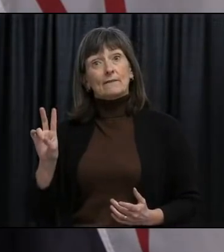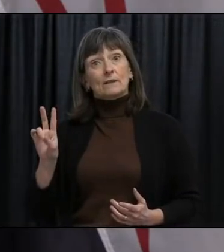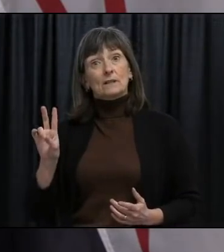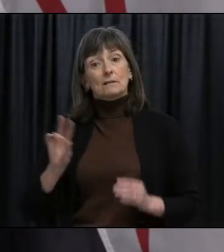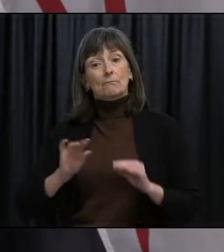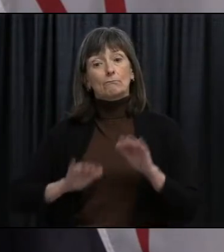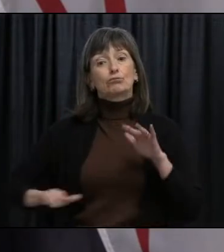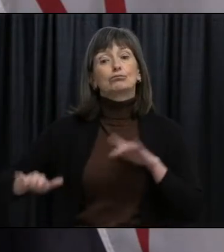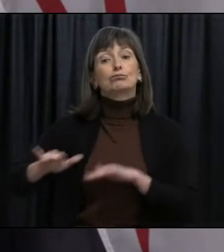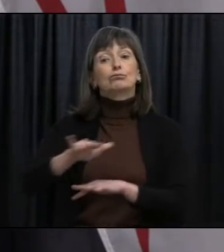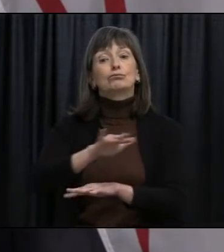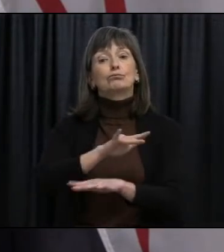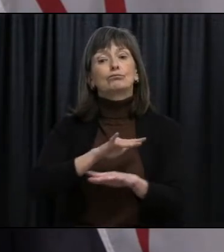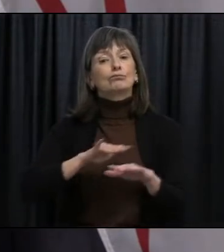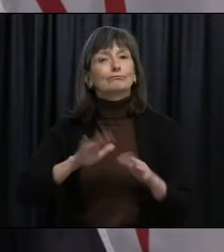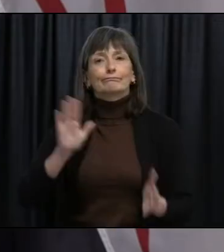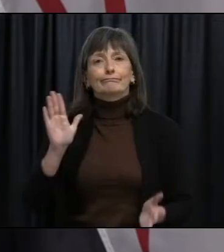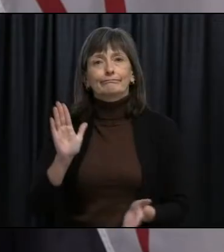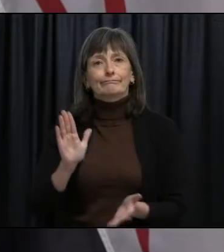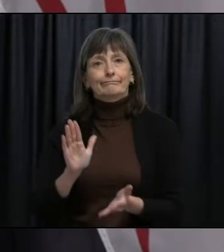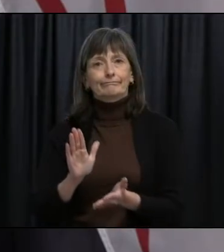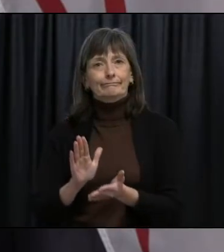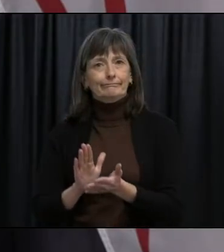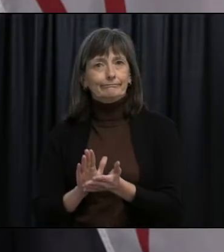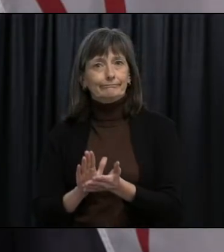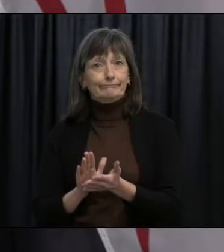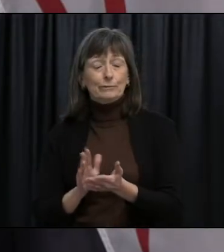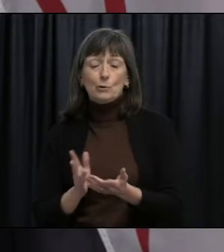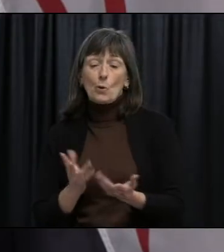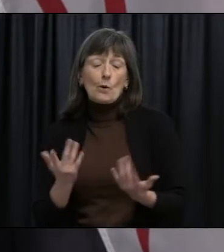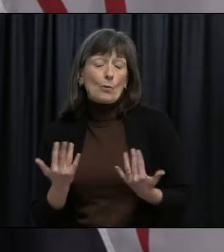reduced, and I guess time will tell us that.